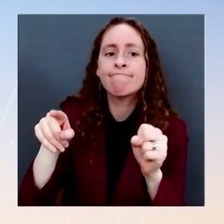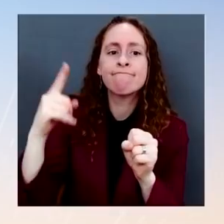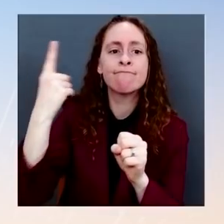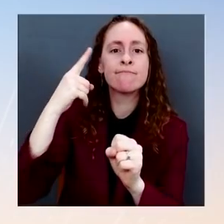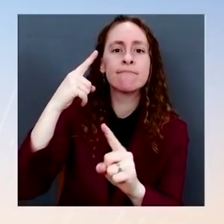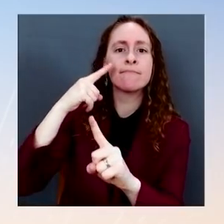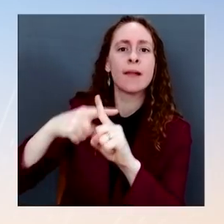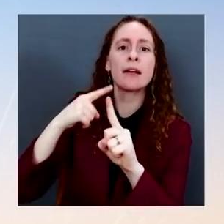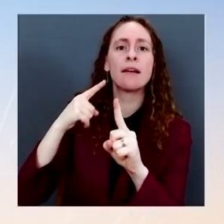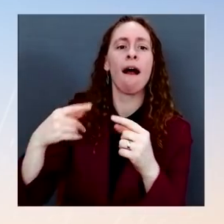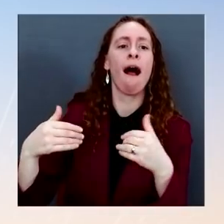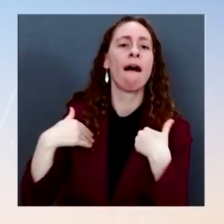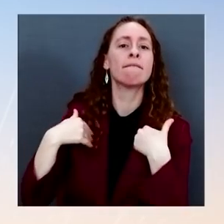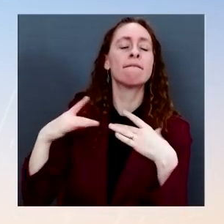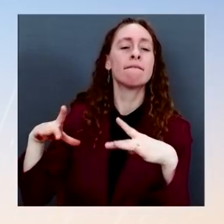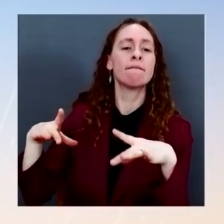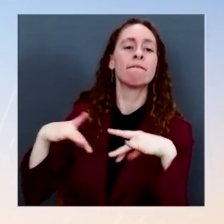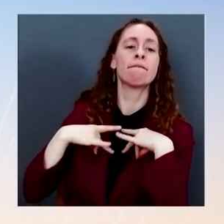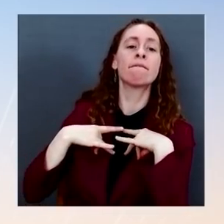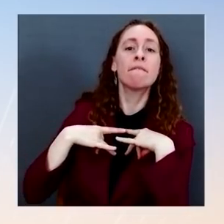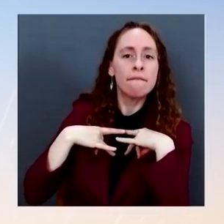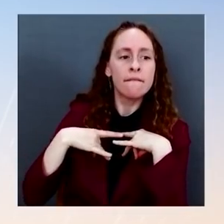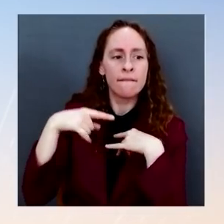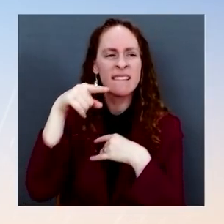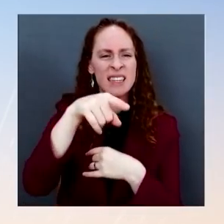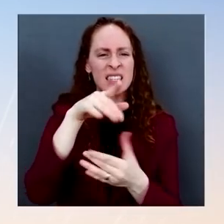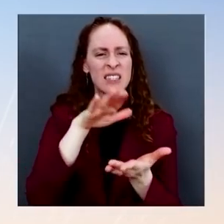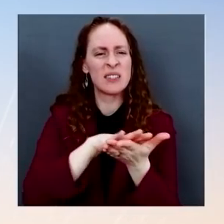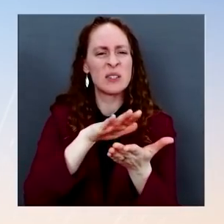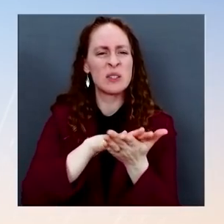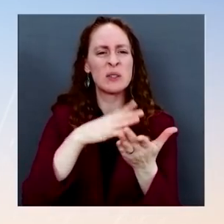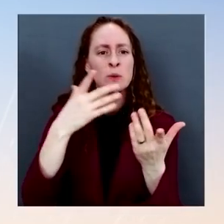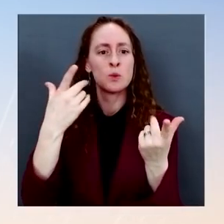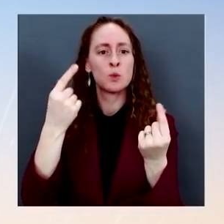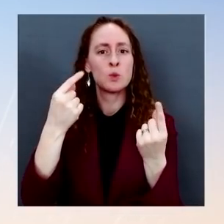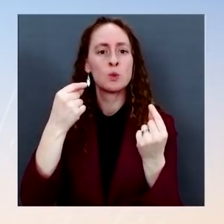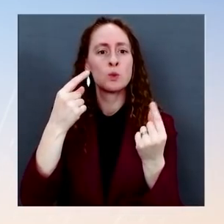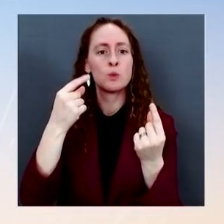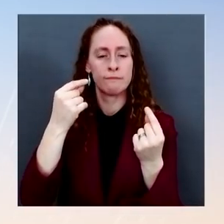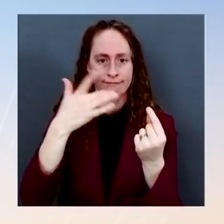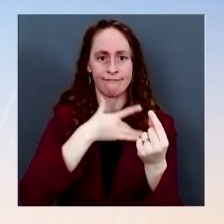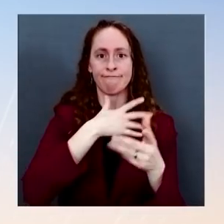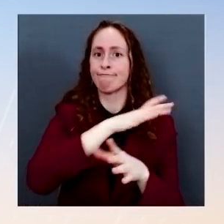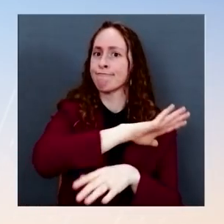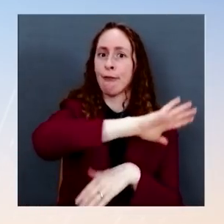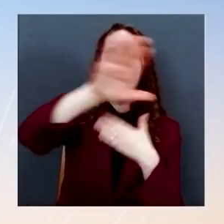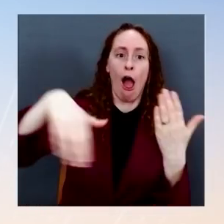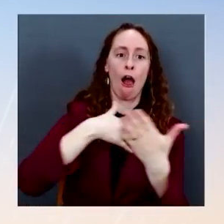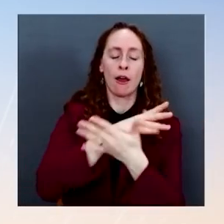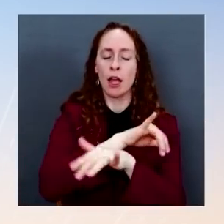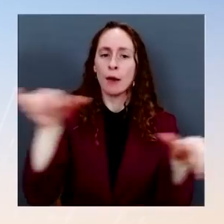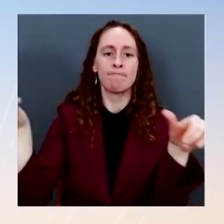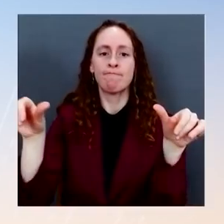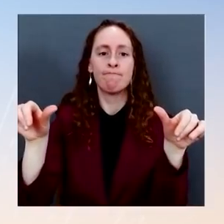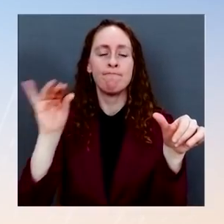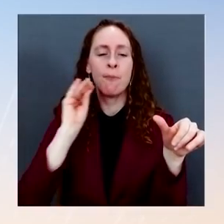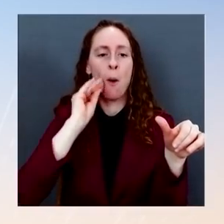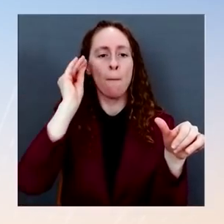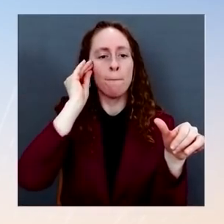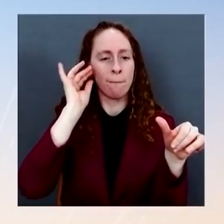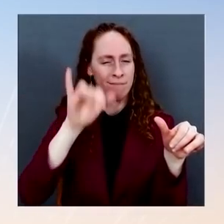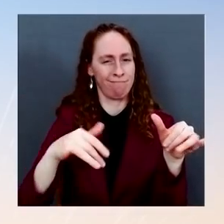and testing regimen that can allow kids to stay in school. And that is very intriguing to the president, and that is what our focus is